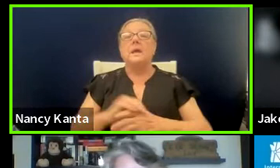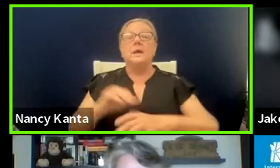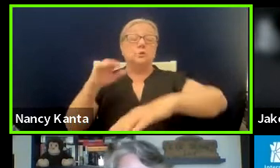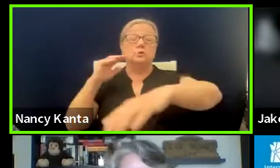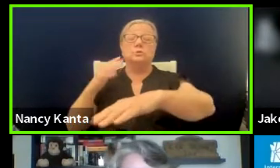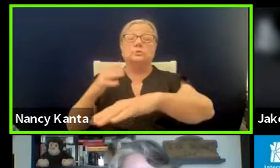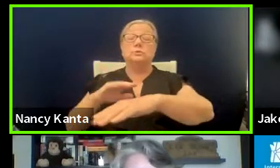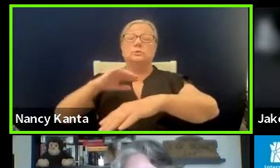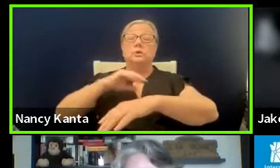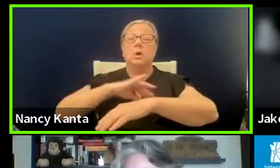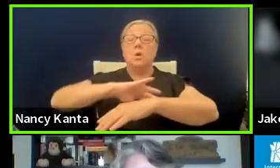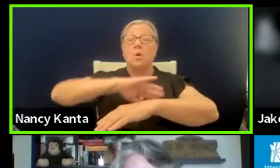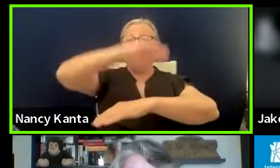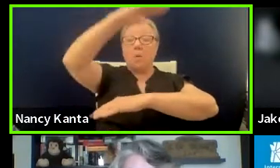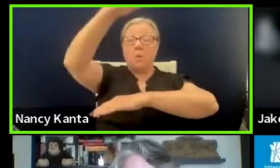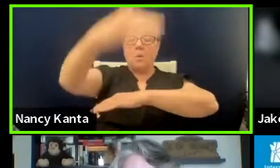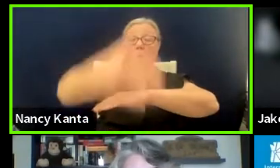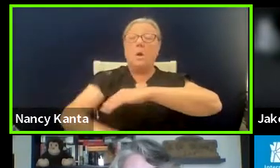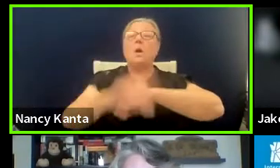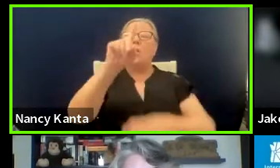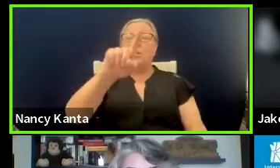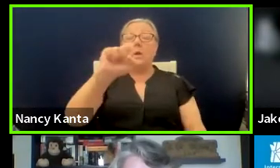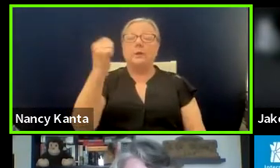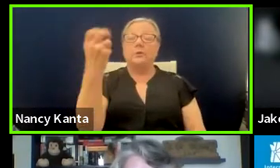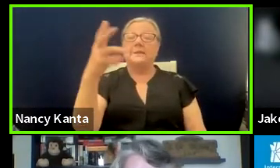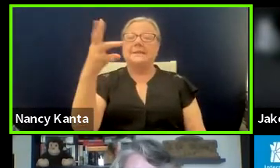the fixed spans is 116 feet.